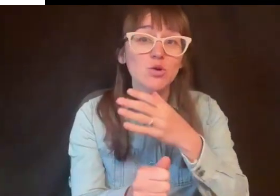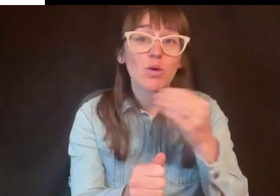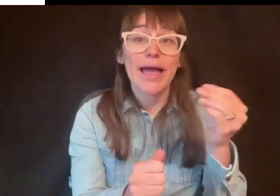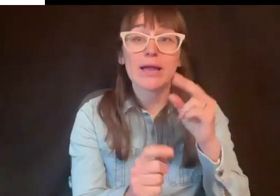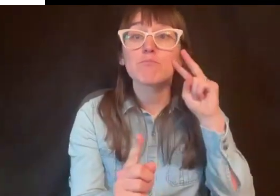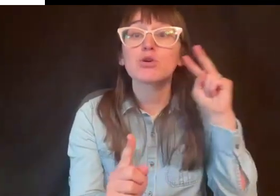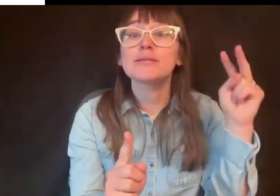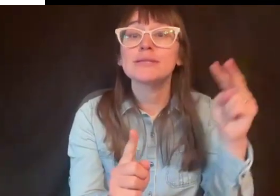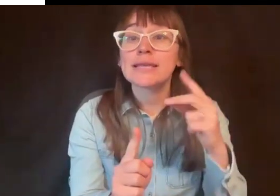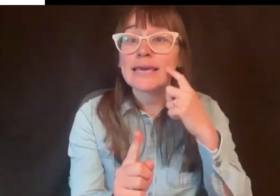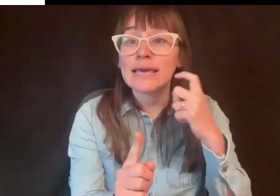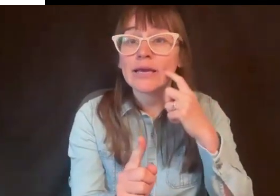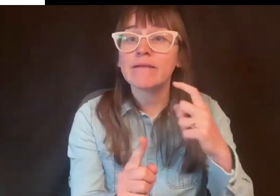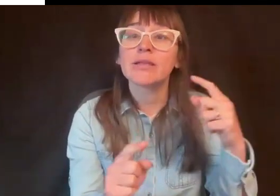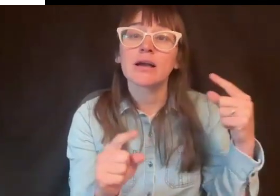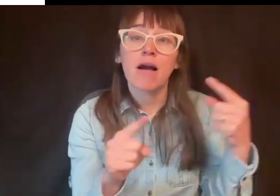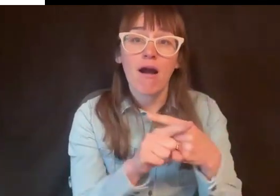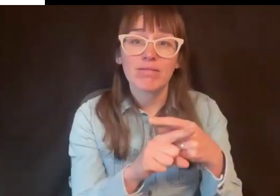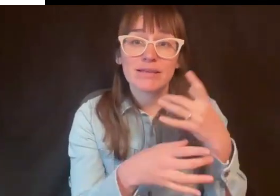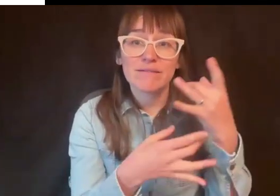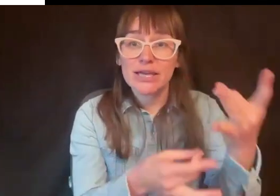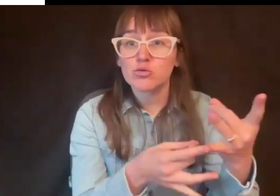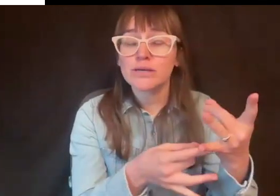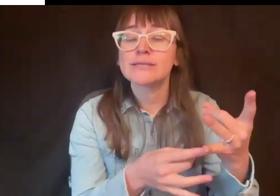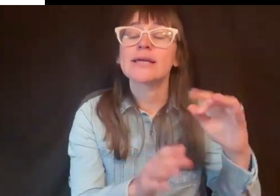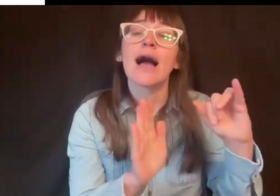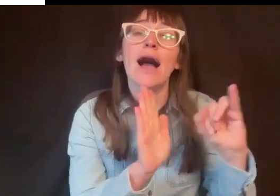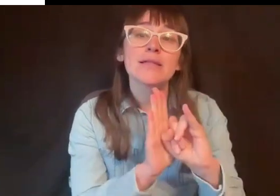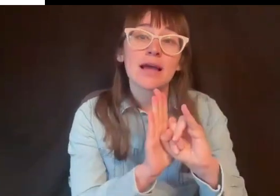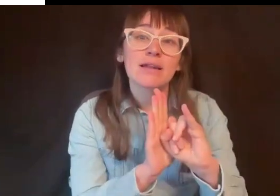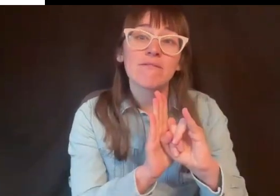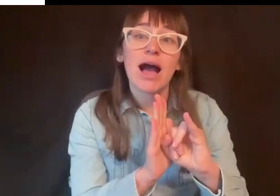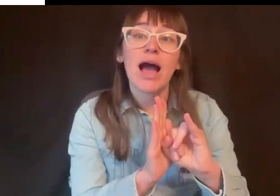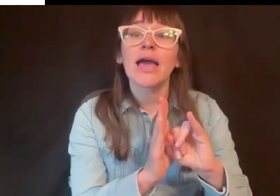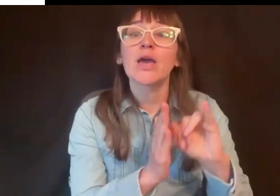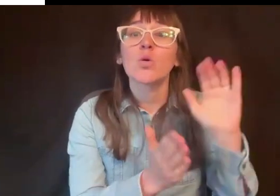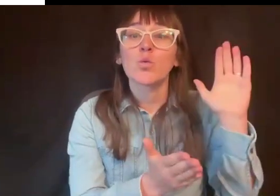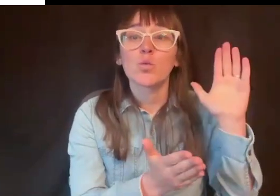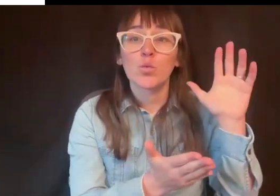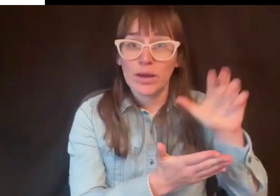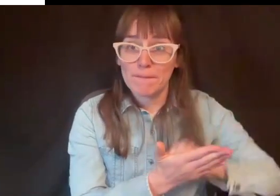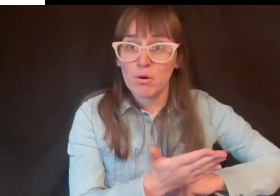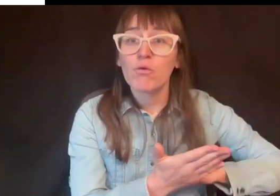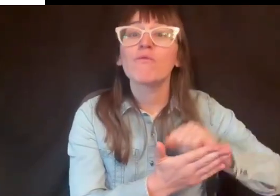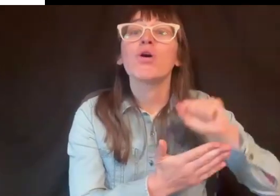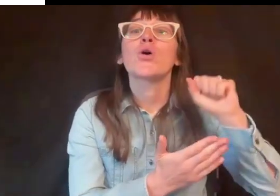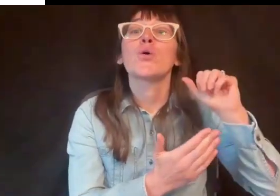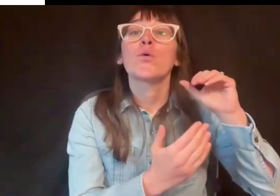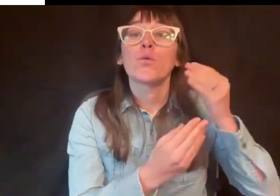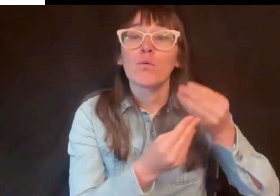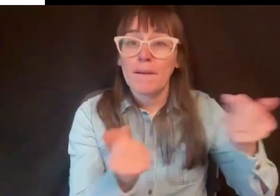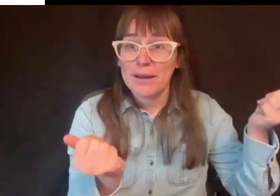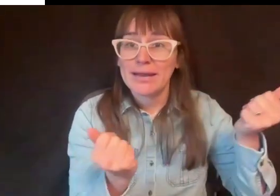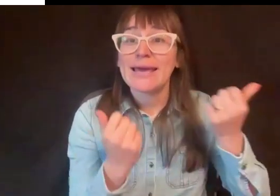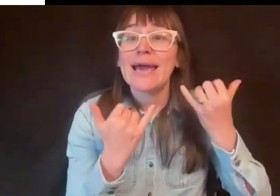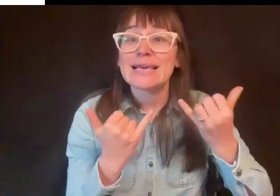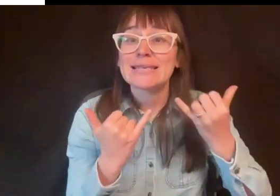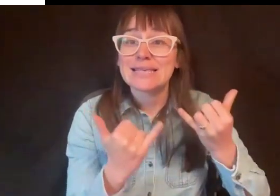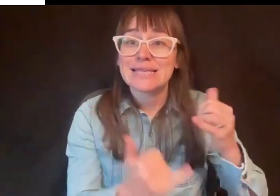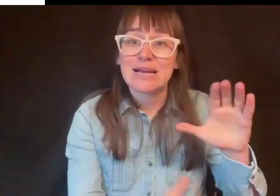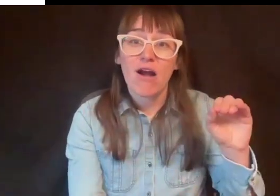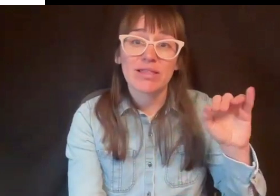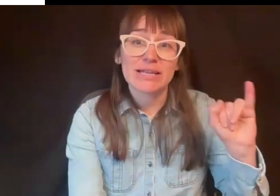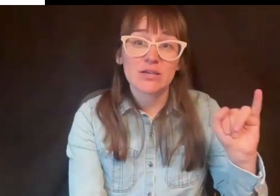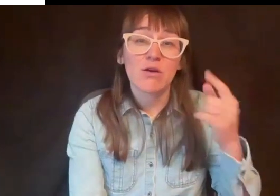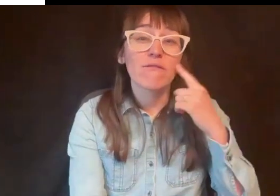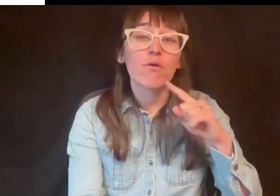perceived conflicts of interest and to identify, remove, and remedy any existing conflict of interest at both